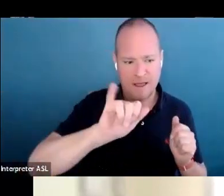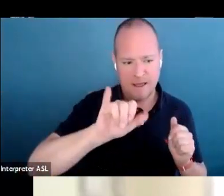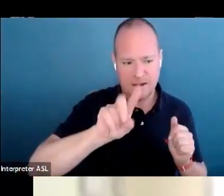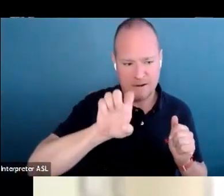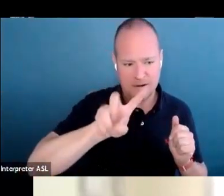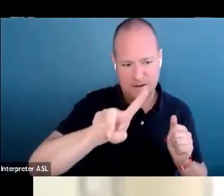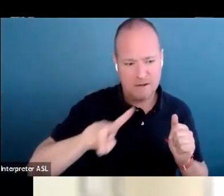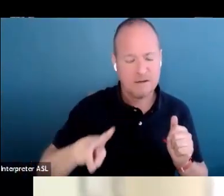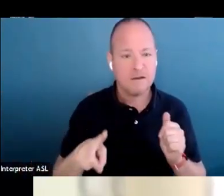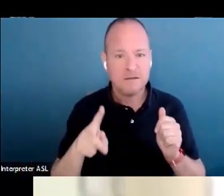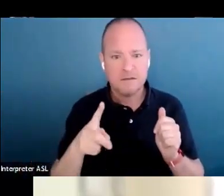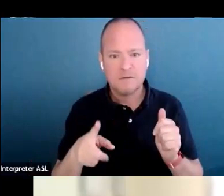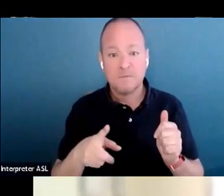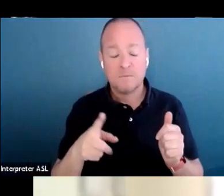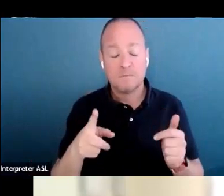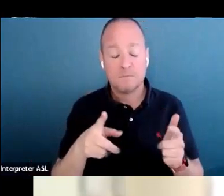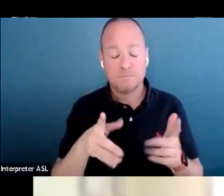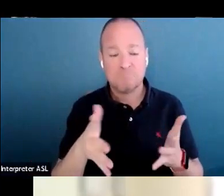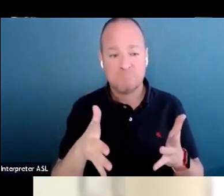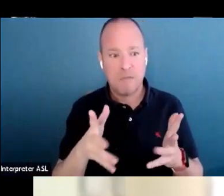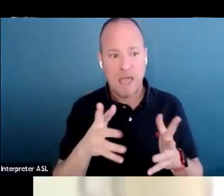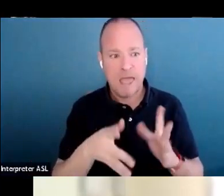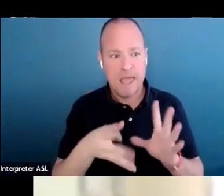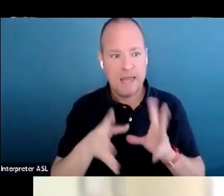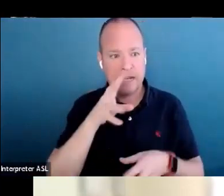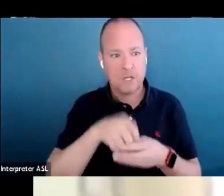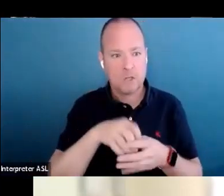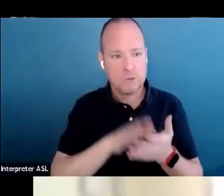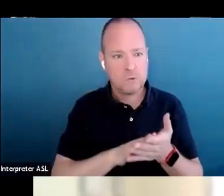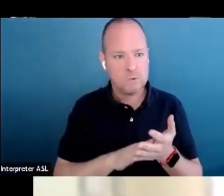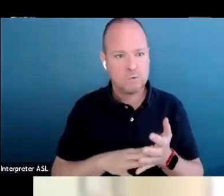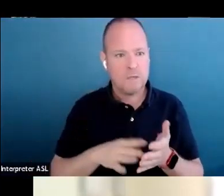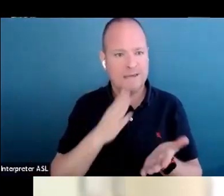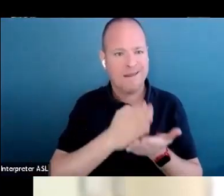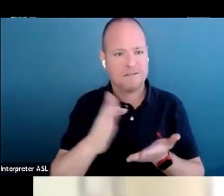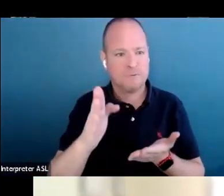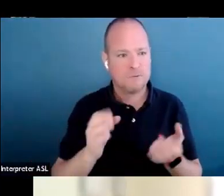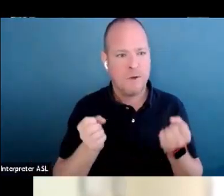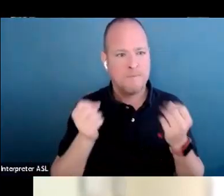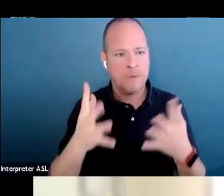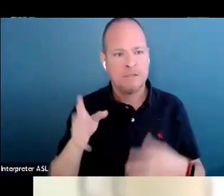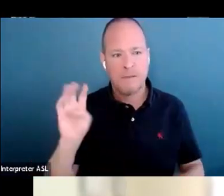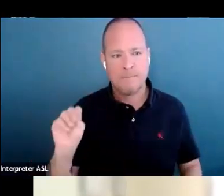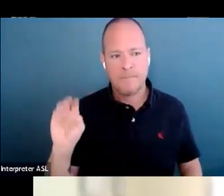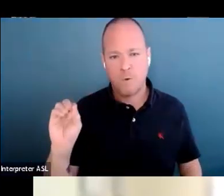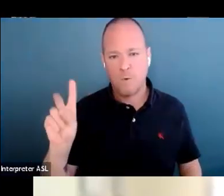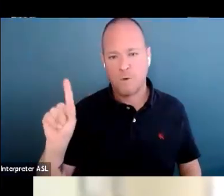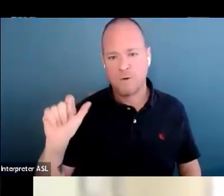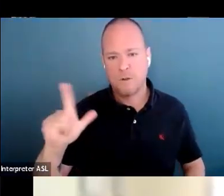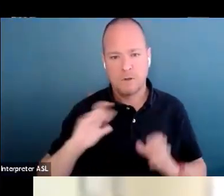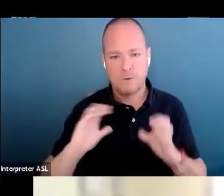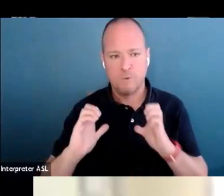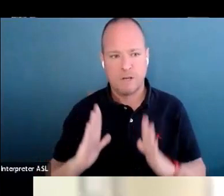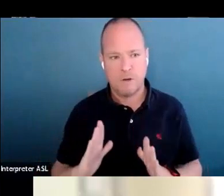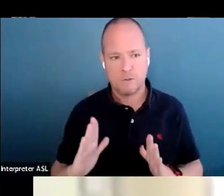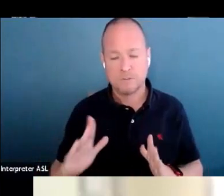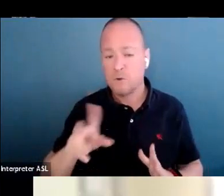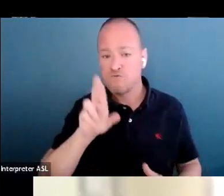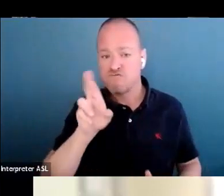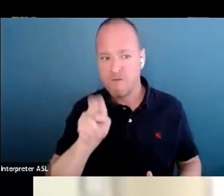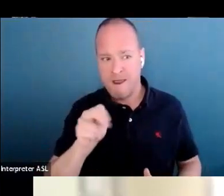multimodal communicators. Question, difficult and important work. So Ren has a response for this. So go ahead,